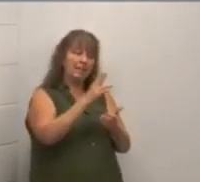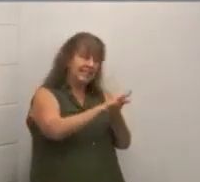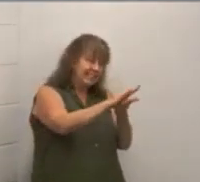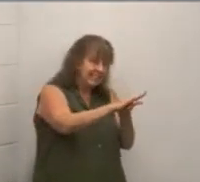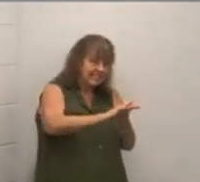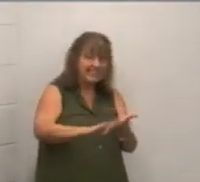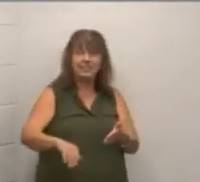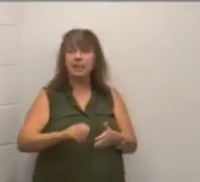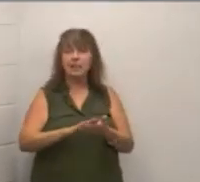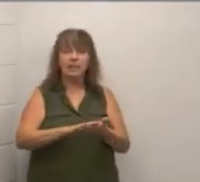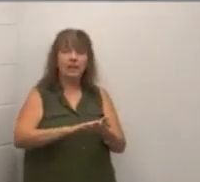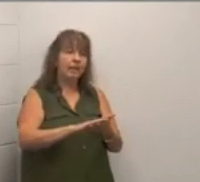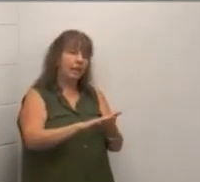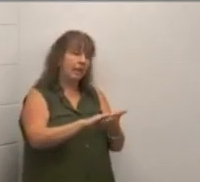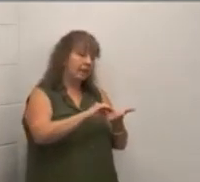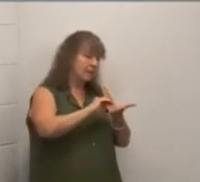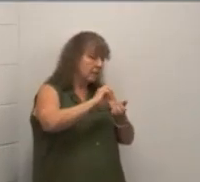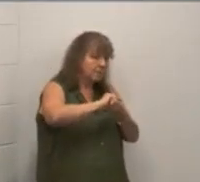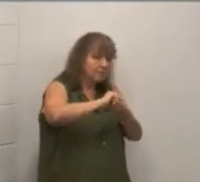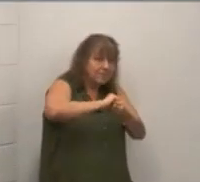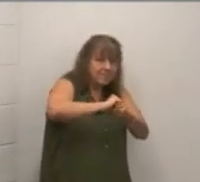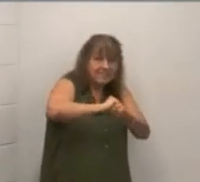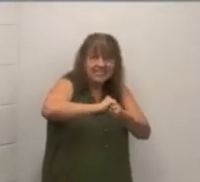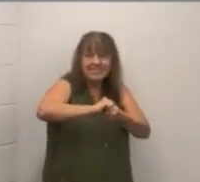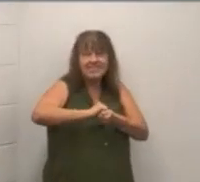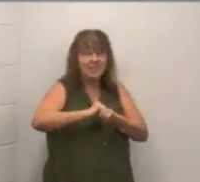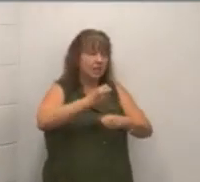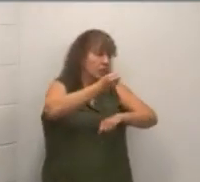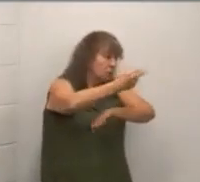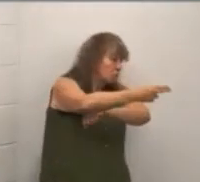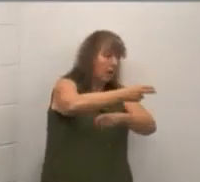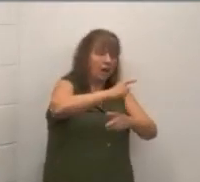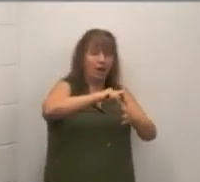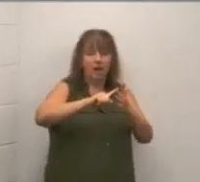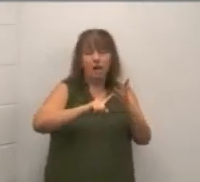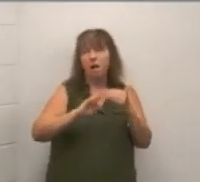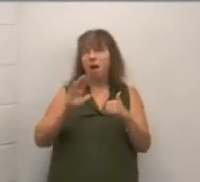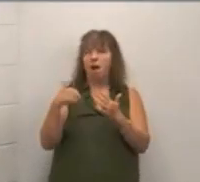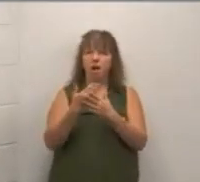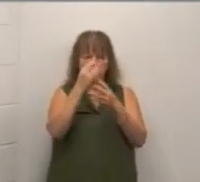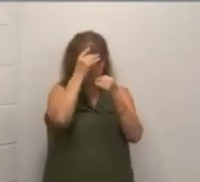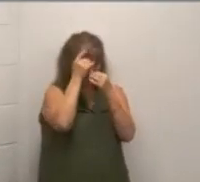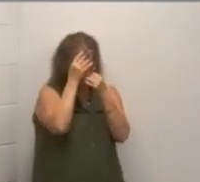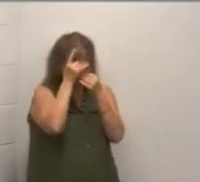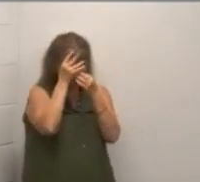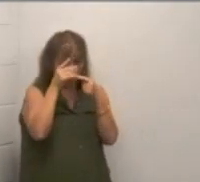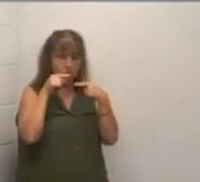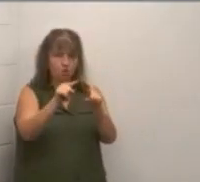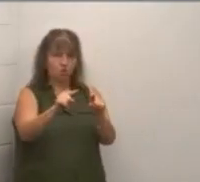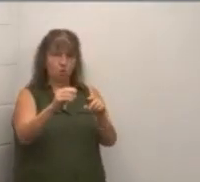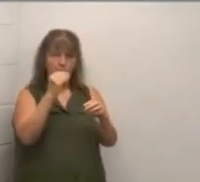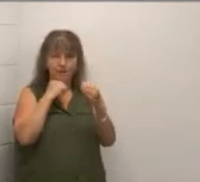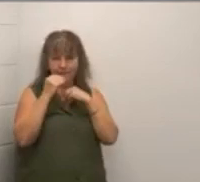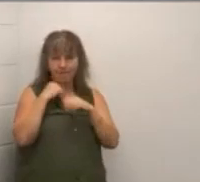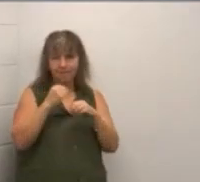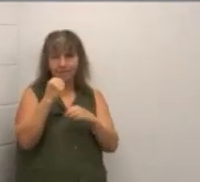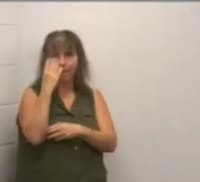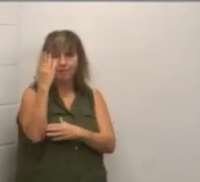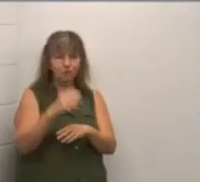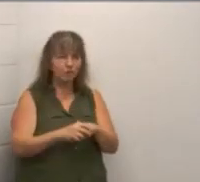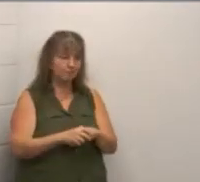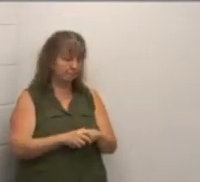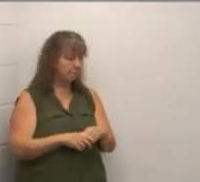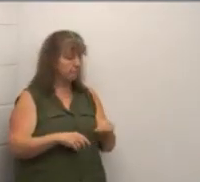throwing away garbage are all going to be important areas for lunches. Will students be able to go